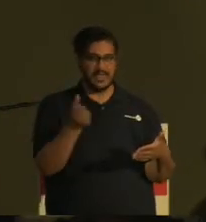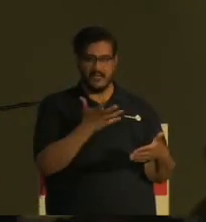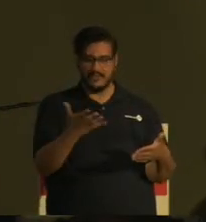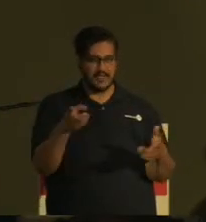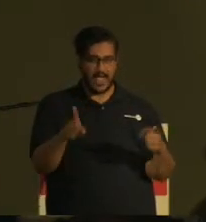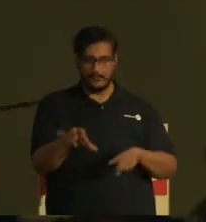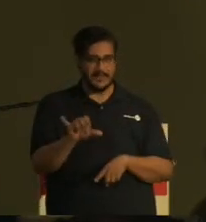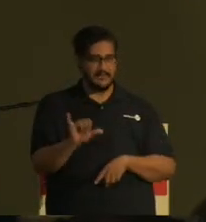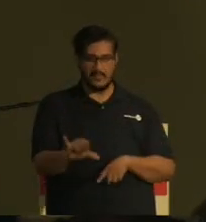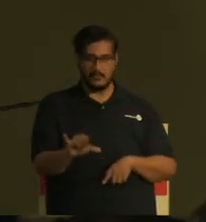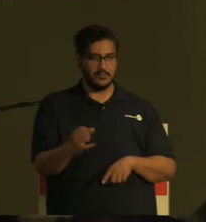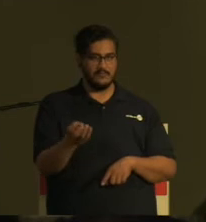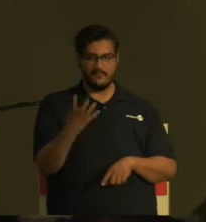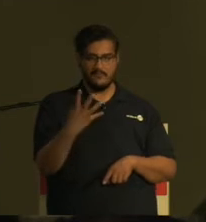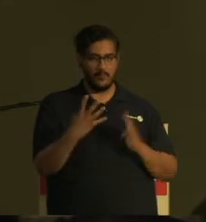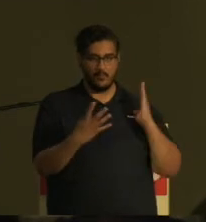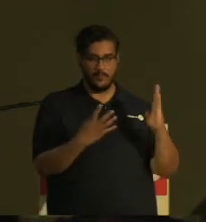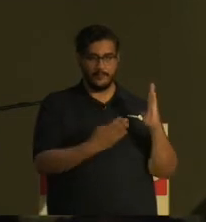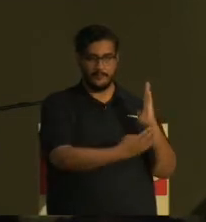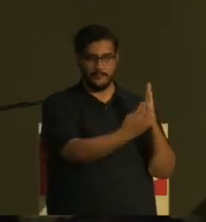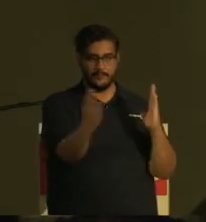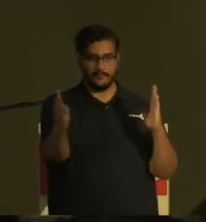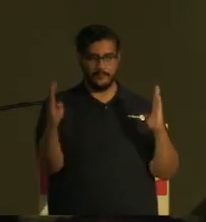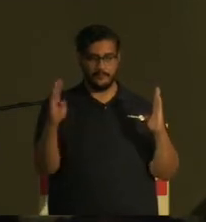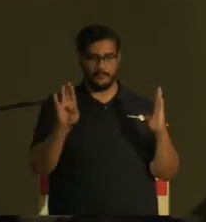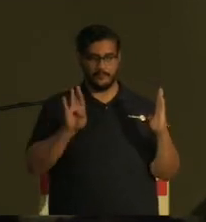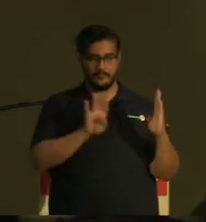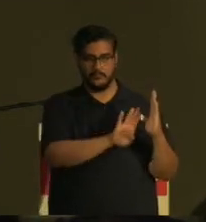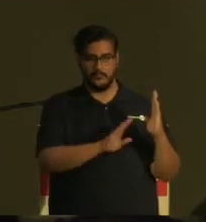de belleza que se achica y se vuelve el